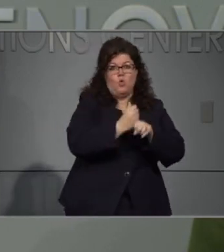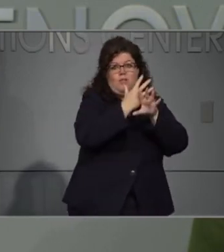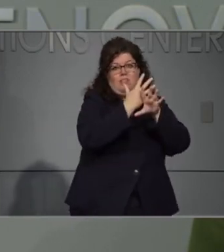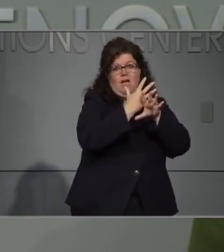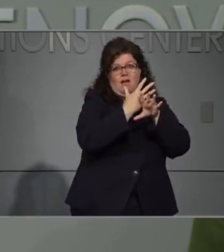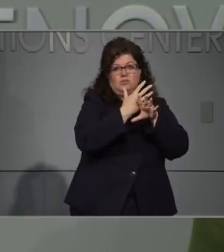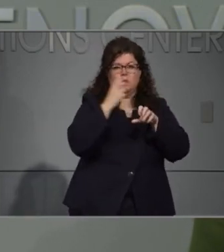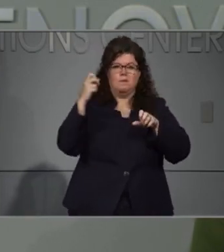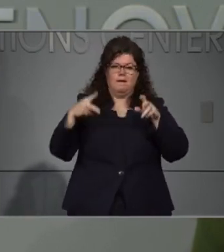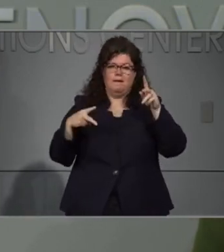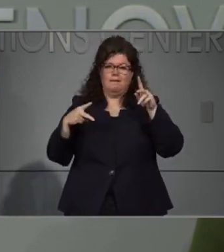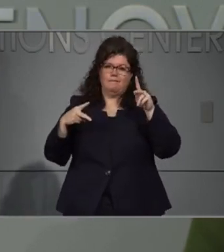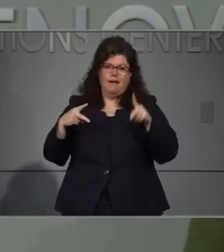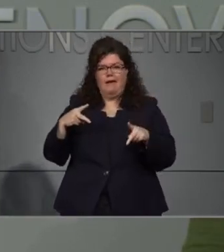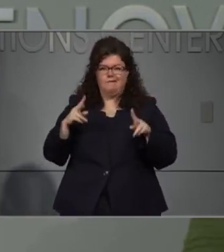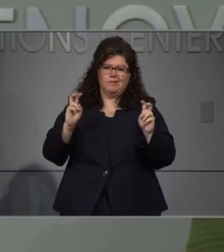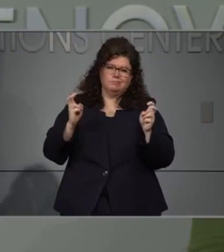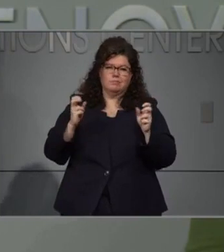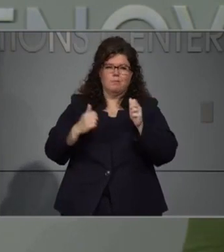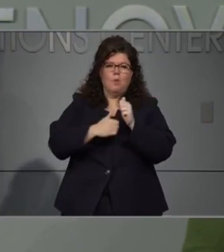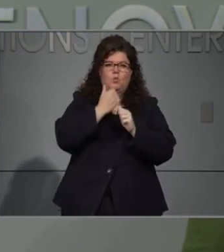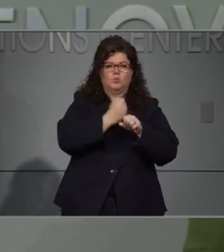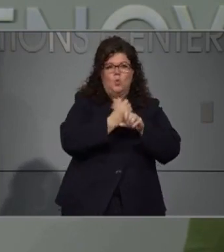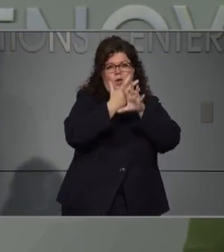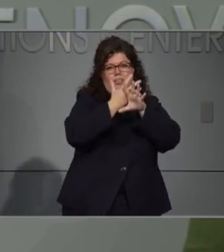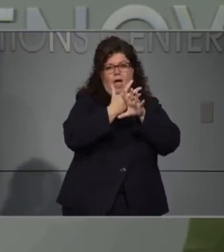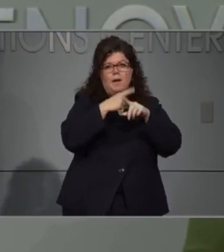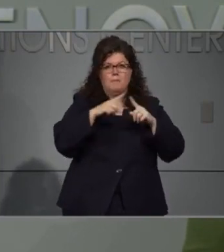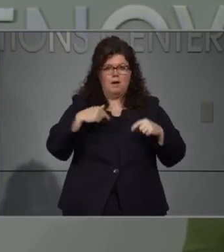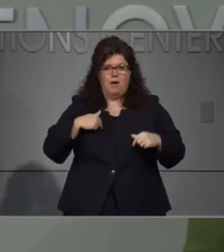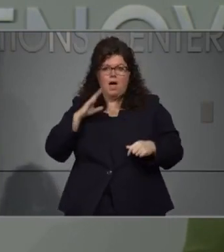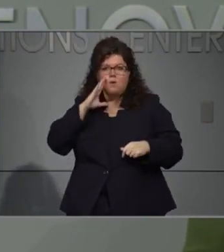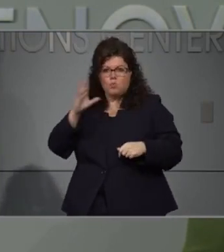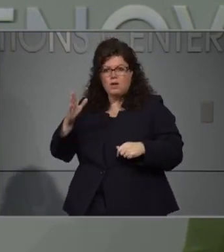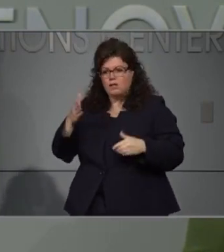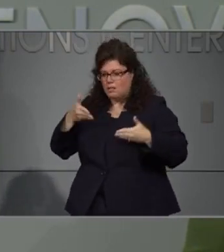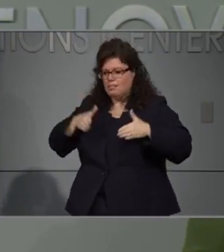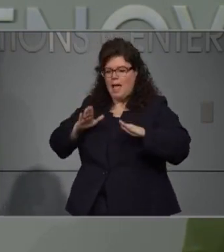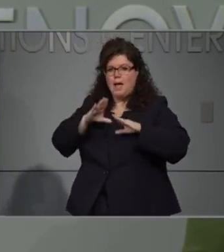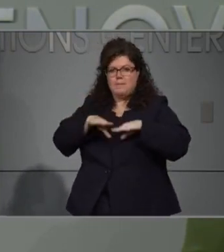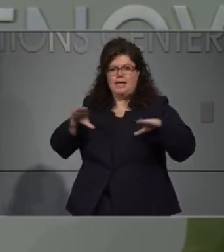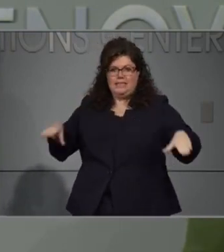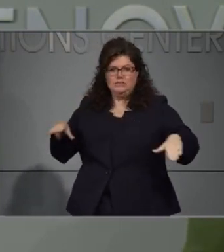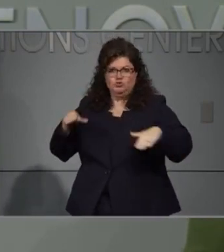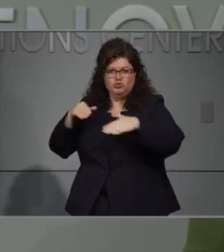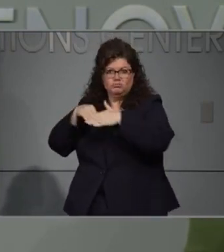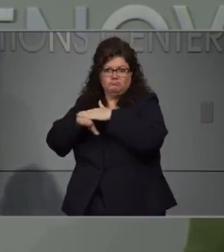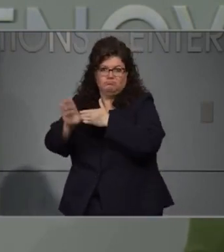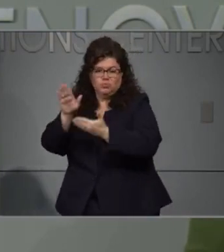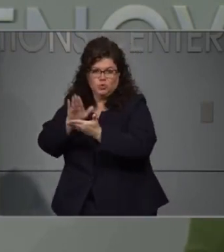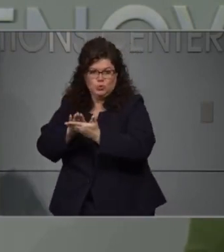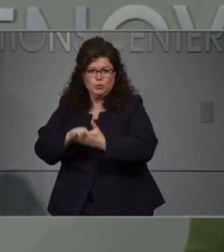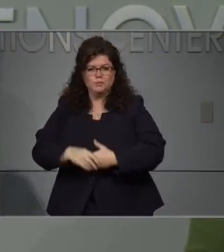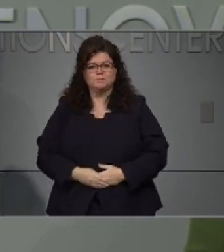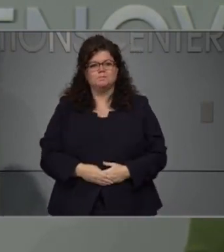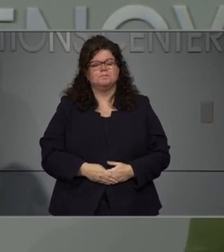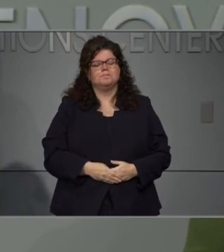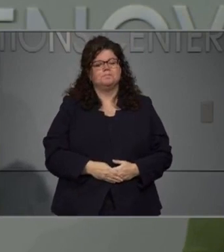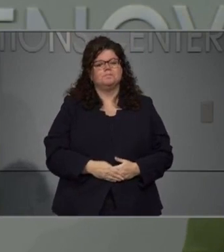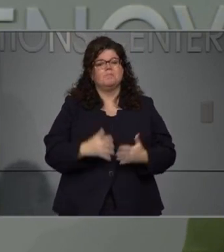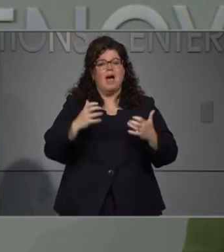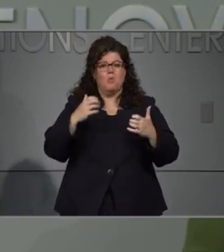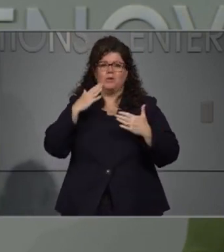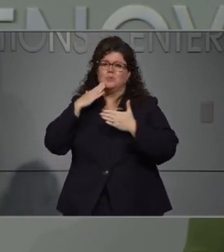Okay. I think that was the end here. I want to, thank again Dr. Carter Burns, who was with us, and Dr.